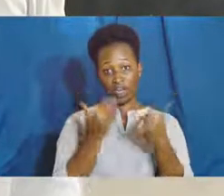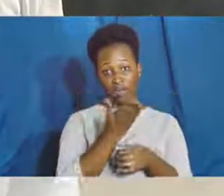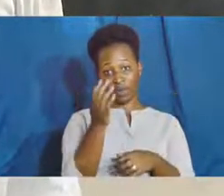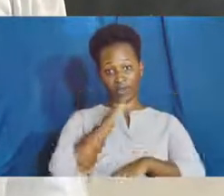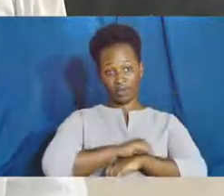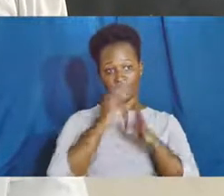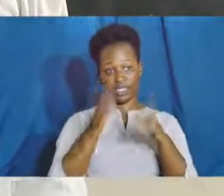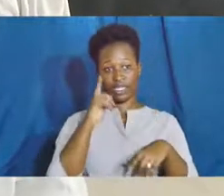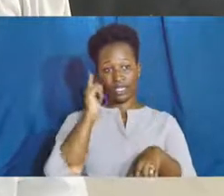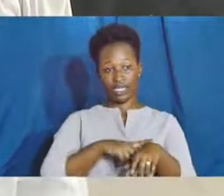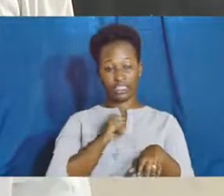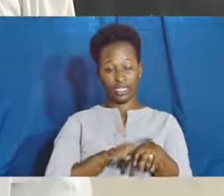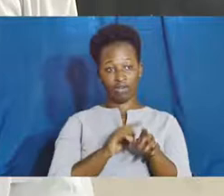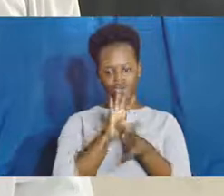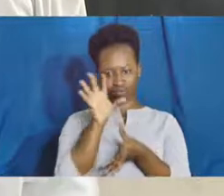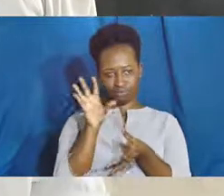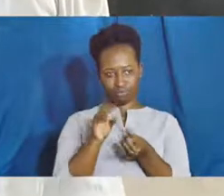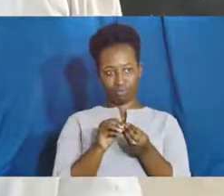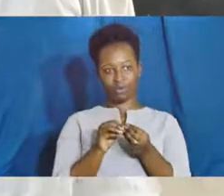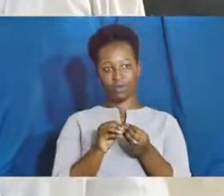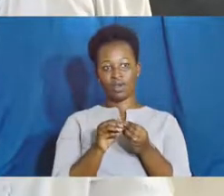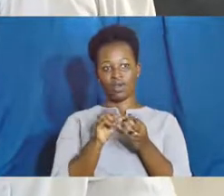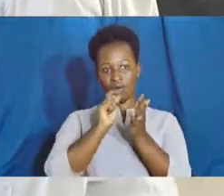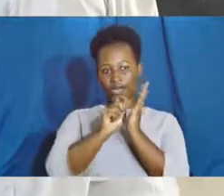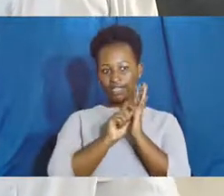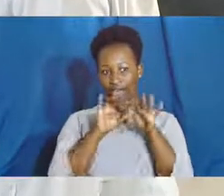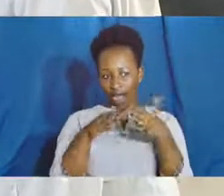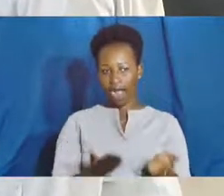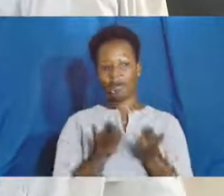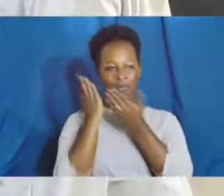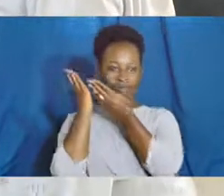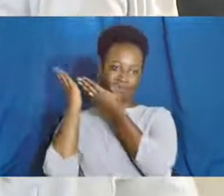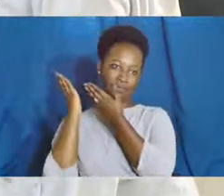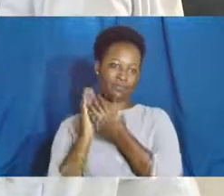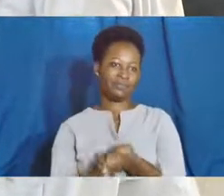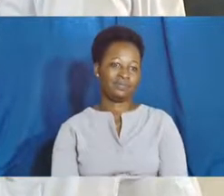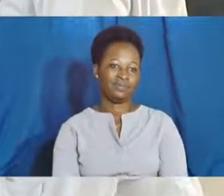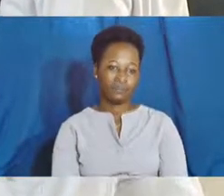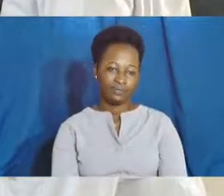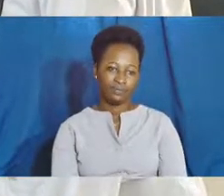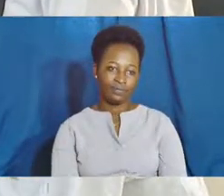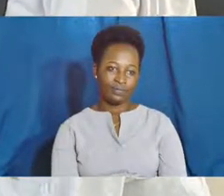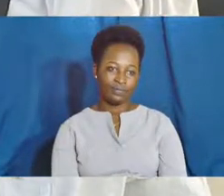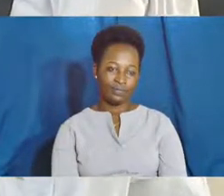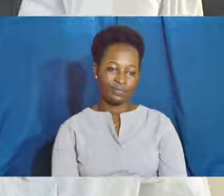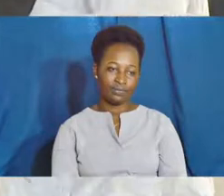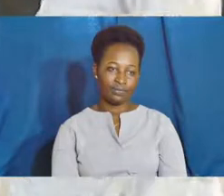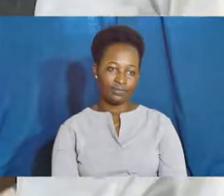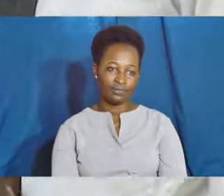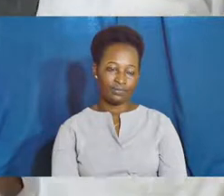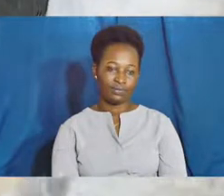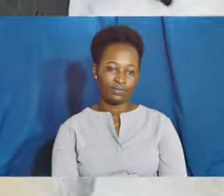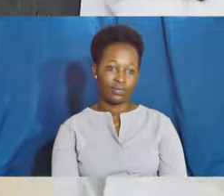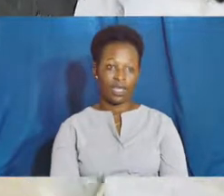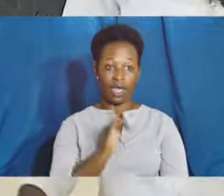you simplify this, you have the current in equals to sum of currents out.